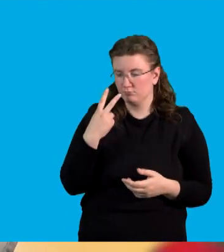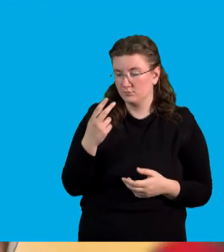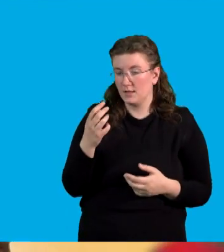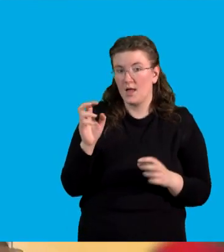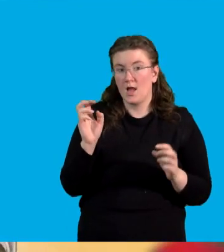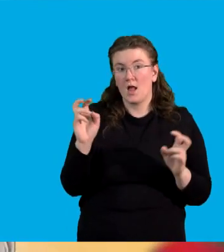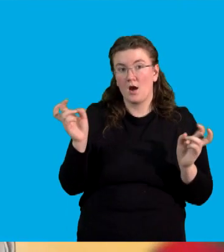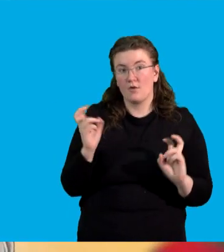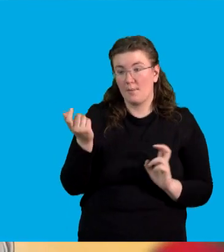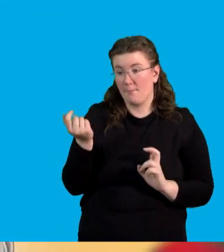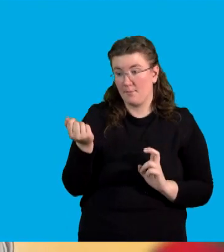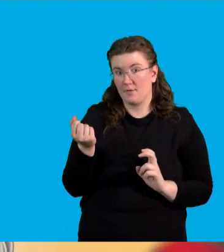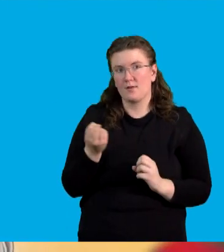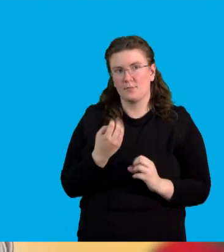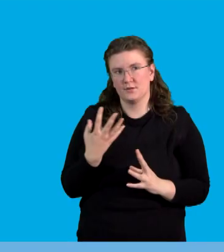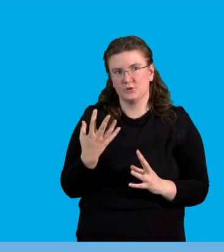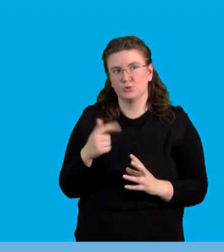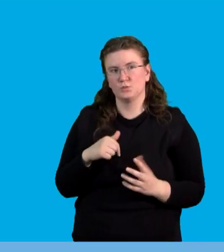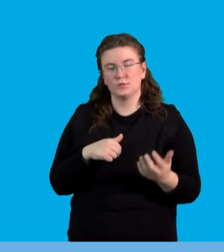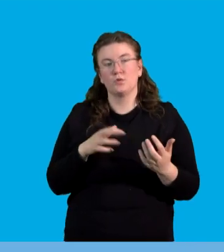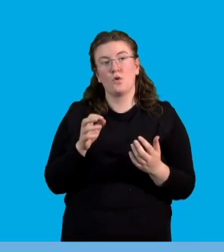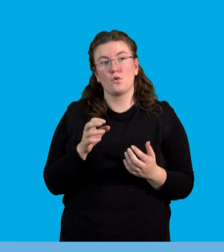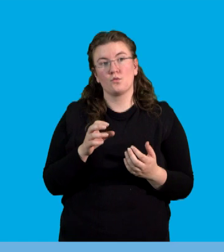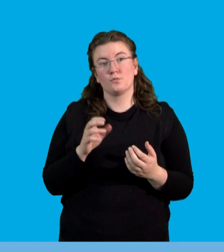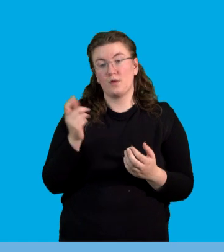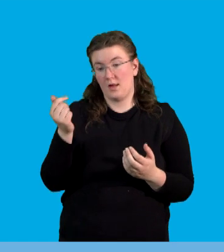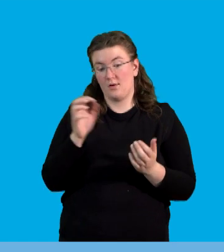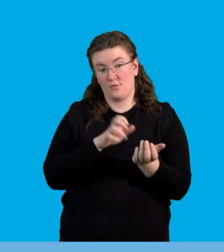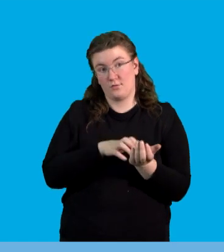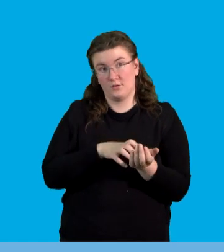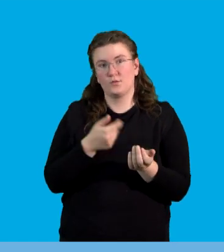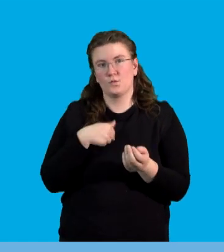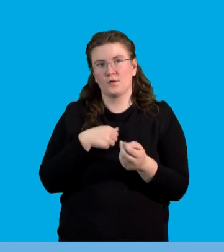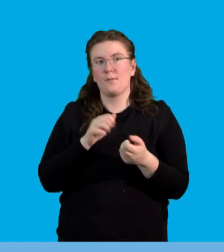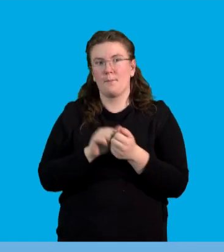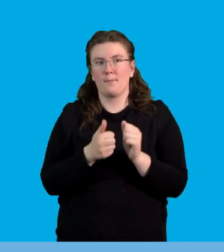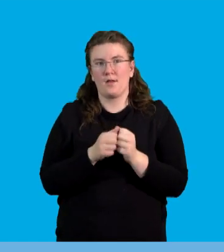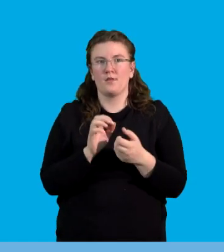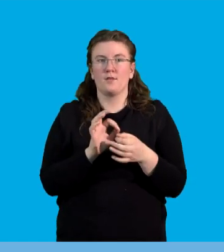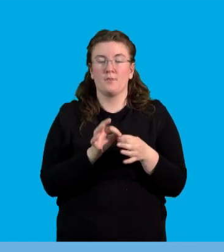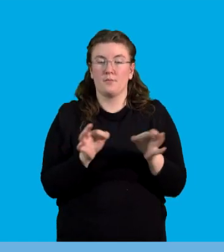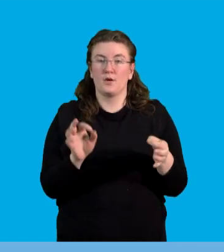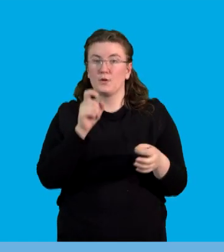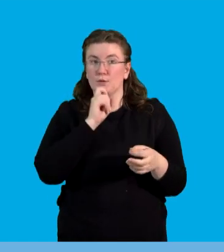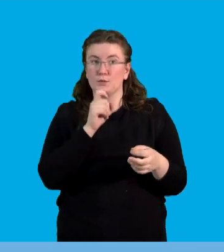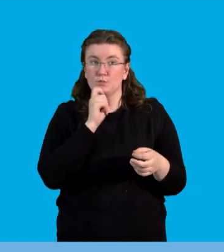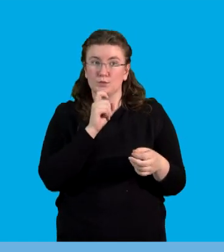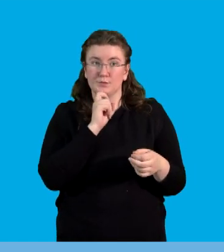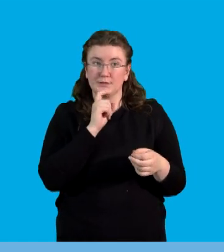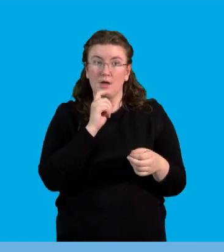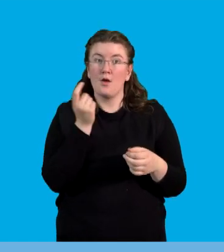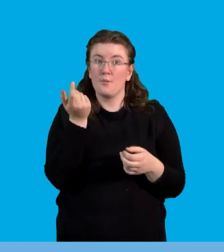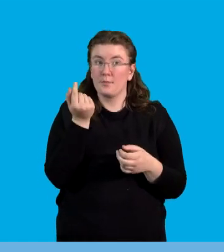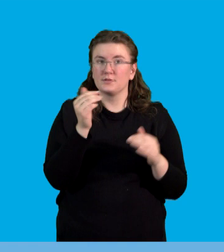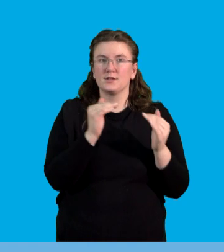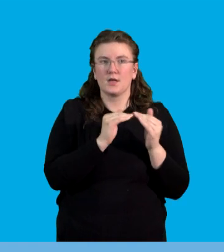at the cost of electrical power consumption. So to calculate the cost, we're going to be using this formula to say cost is equal to the